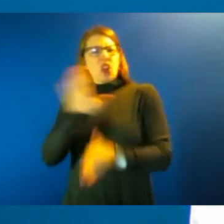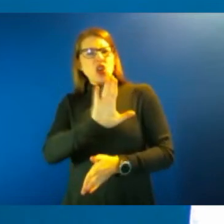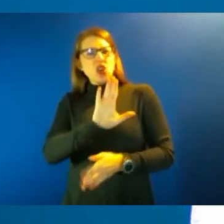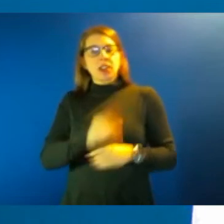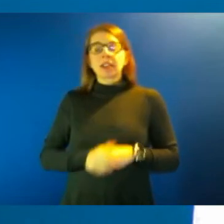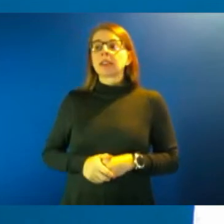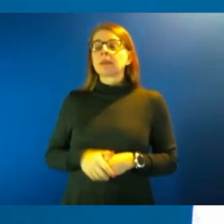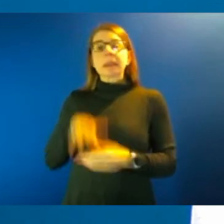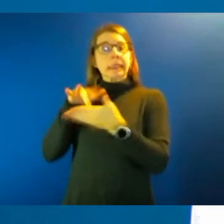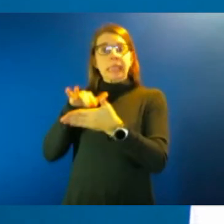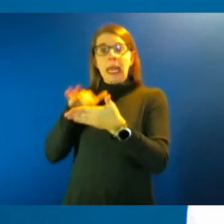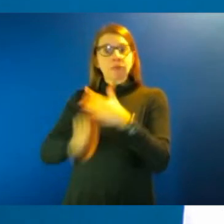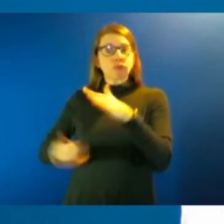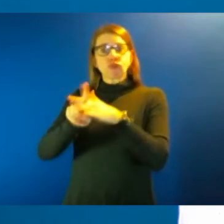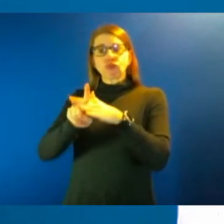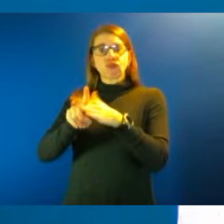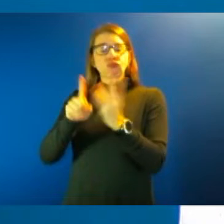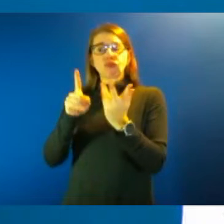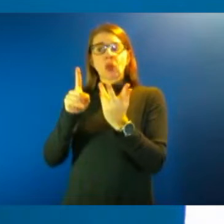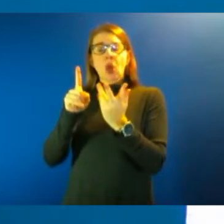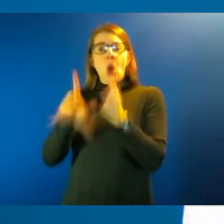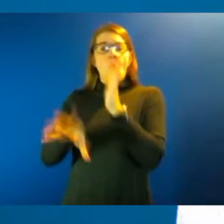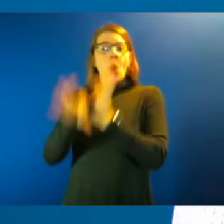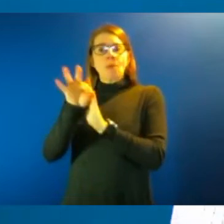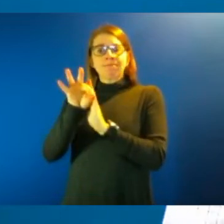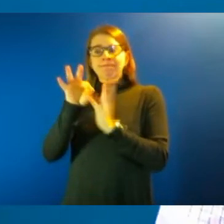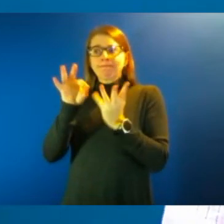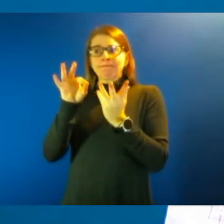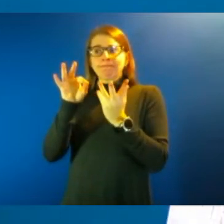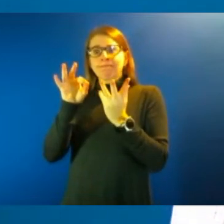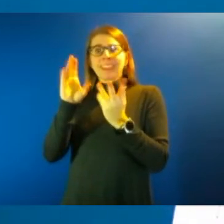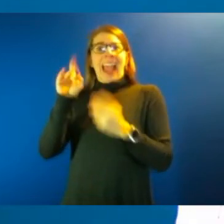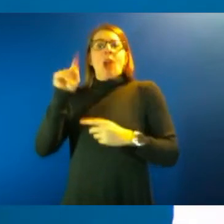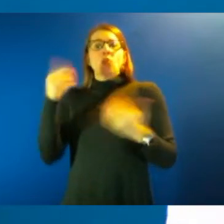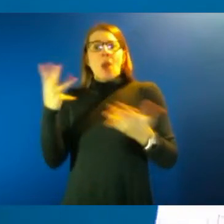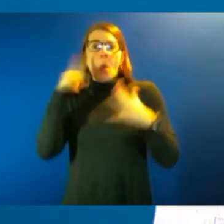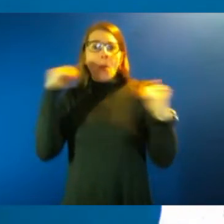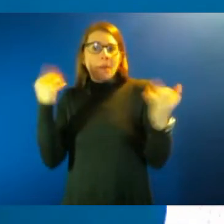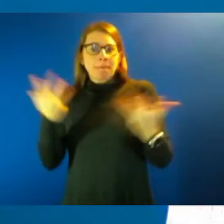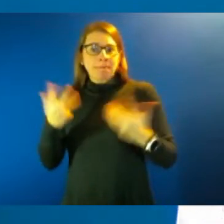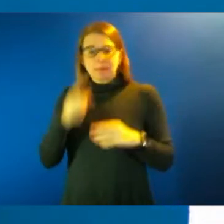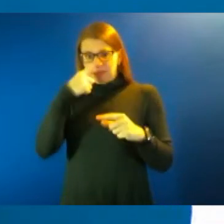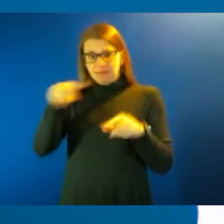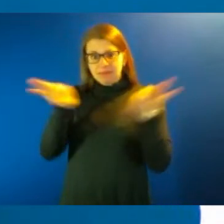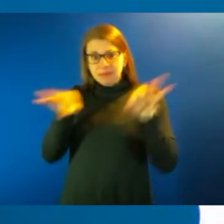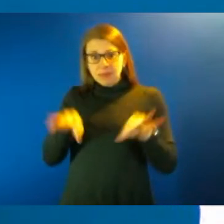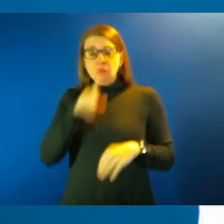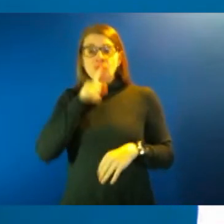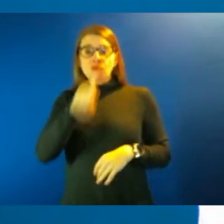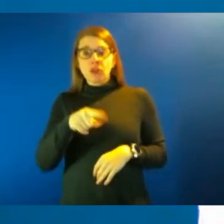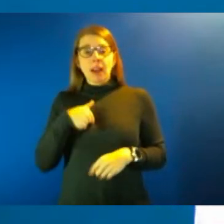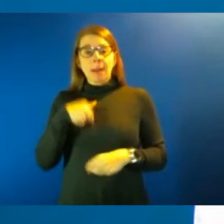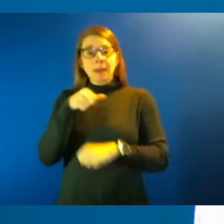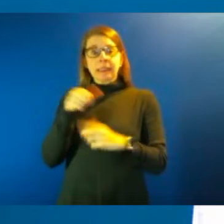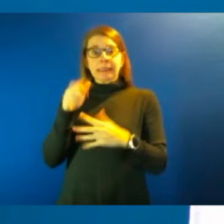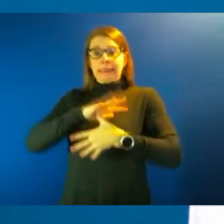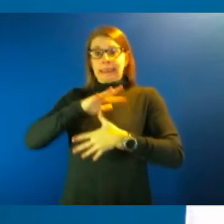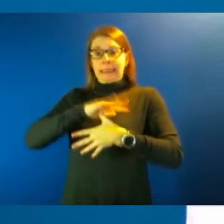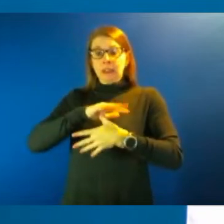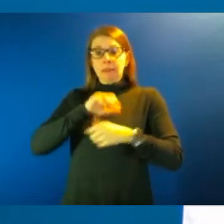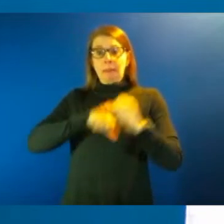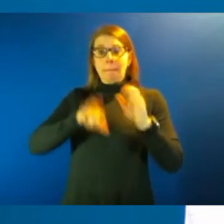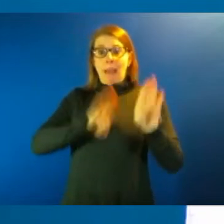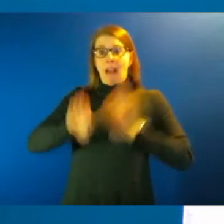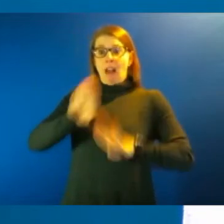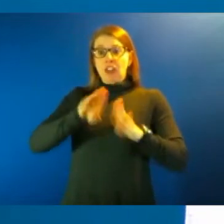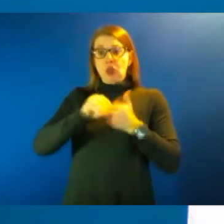you hoping to find out? Kind of run through all the background with it. Sure, so I'm a senior biology student at the University of St. Mary. In